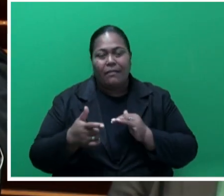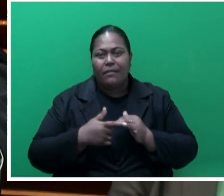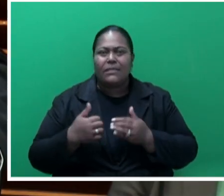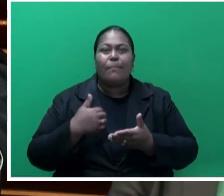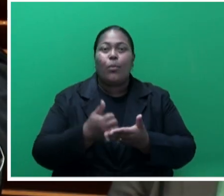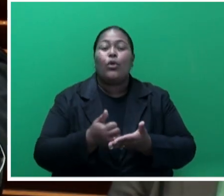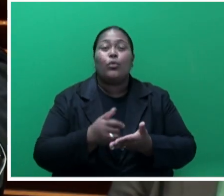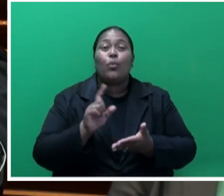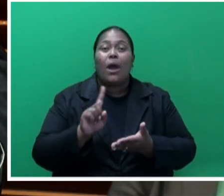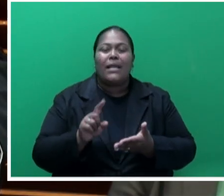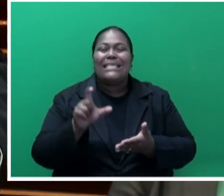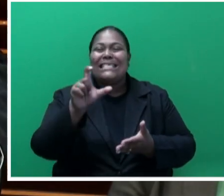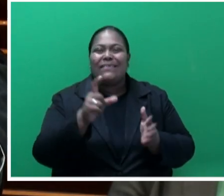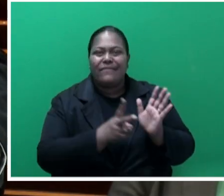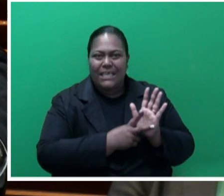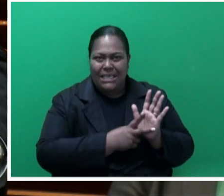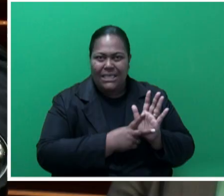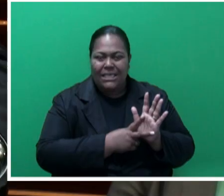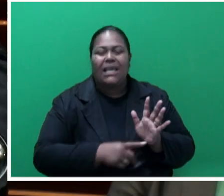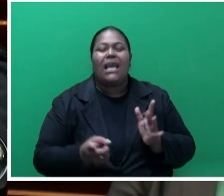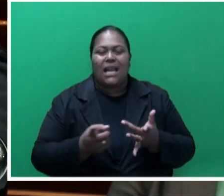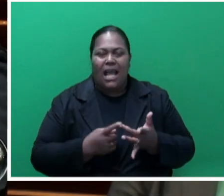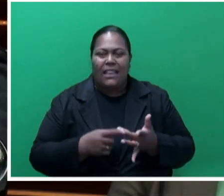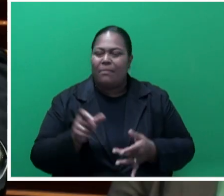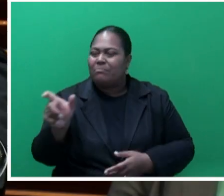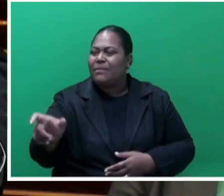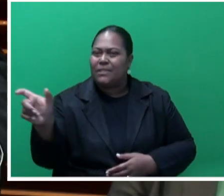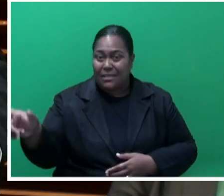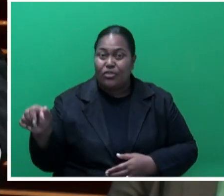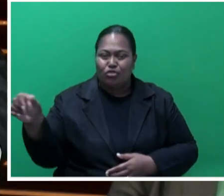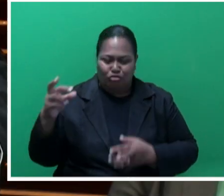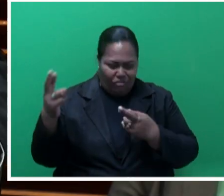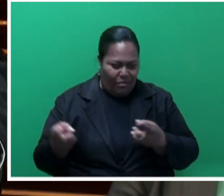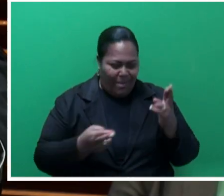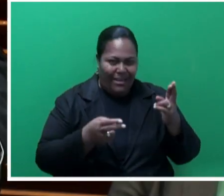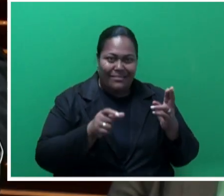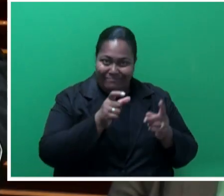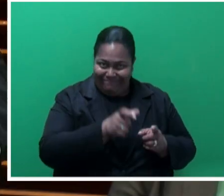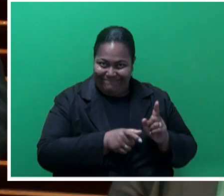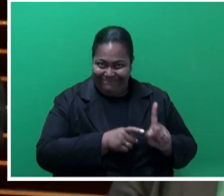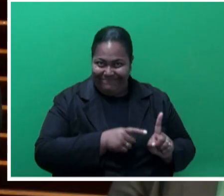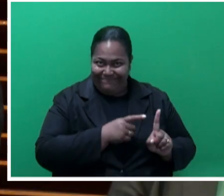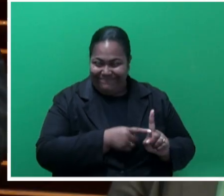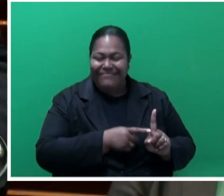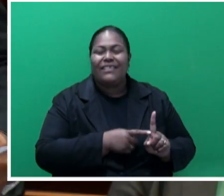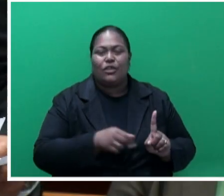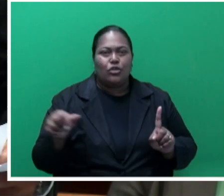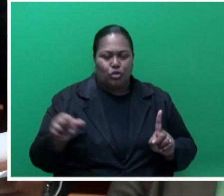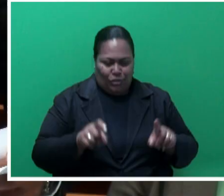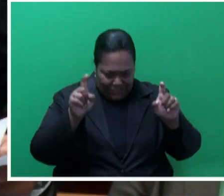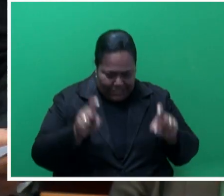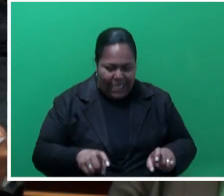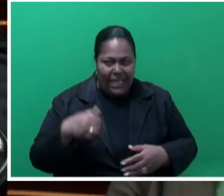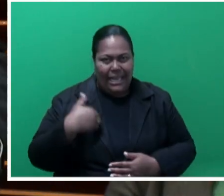and character reference from credible community figure. Residency requirement, the candidate must be a permanent resident of the constituency they